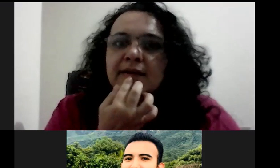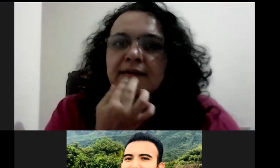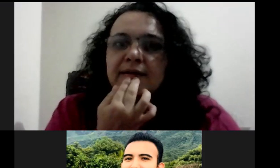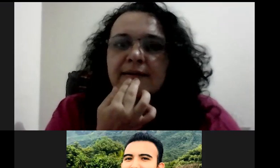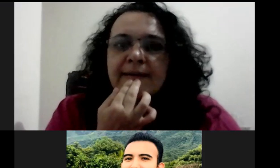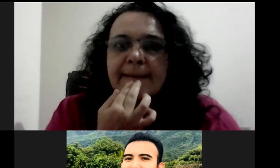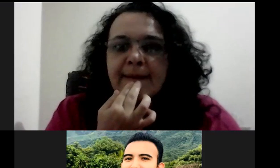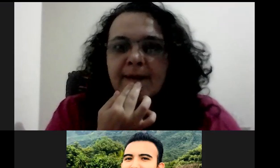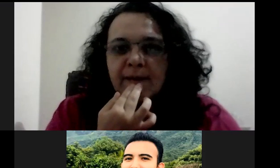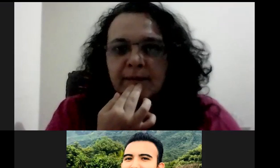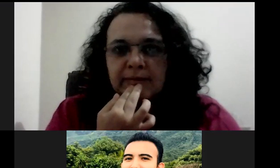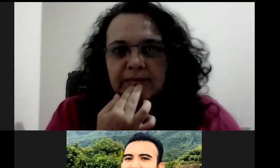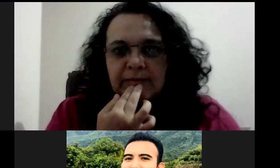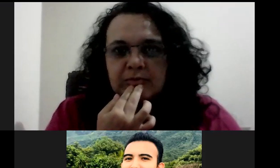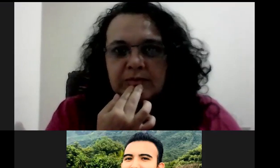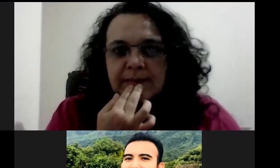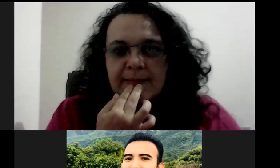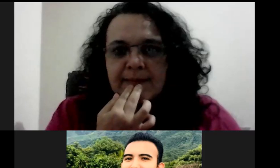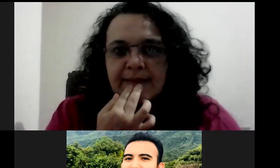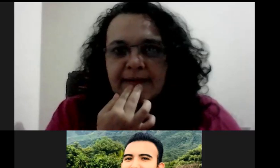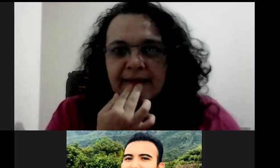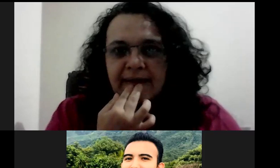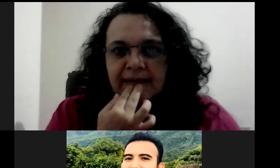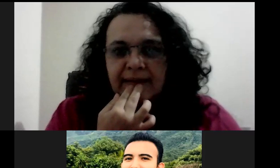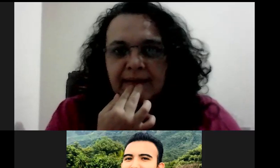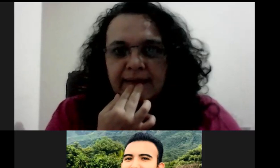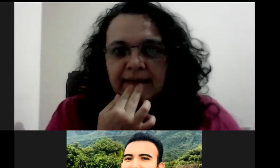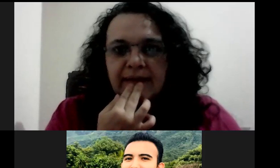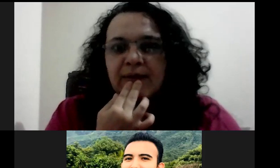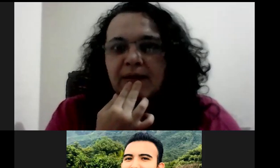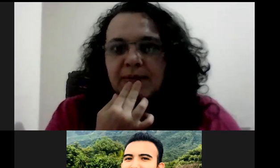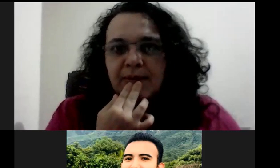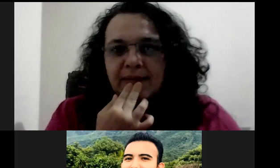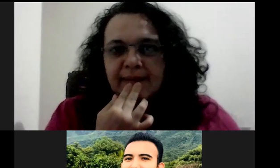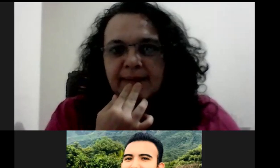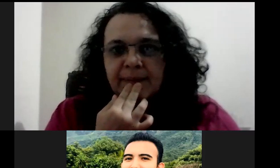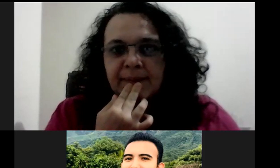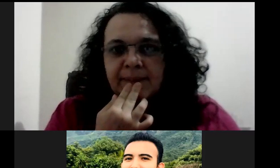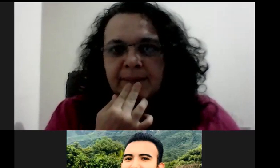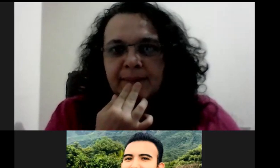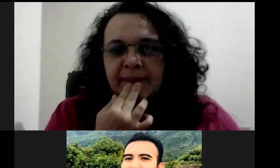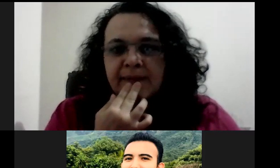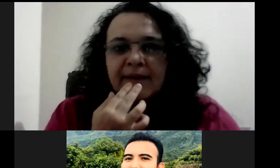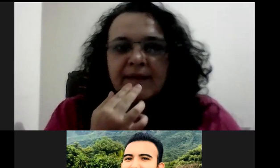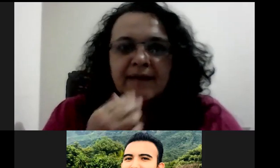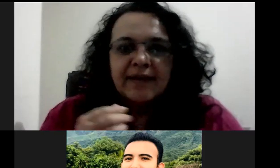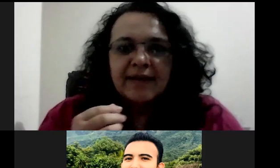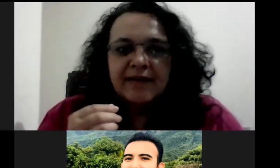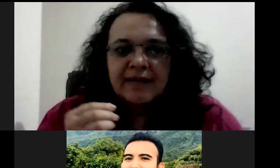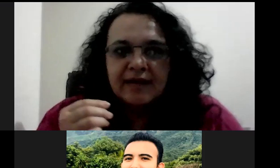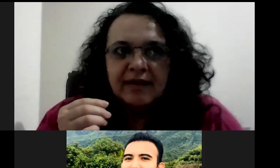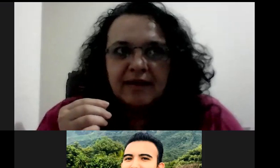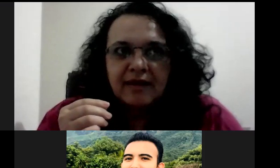here. And I understand. And you have to like a pito in